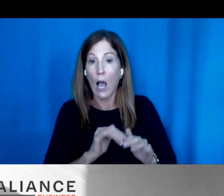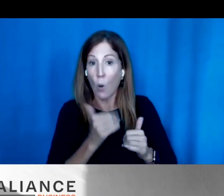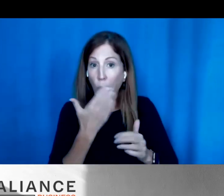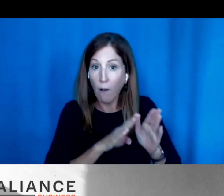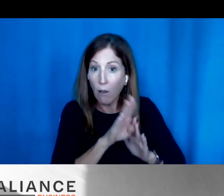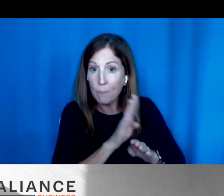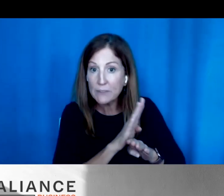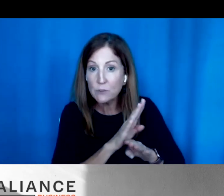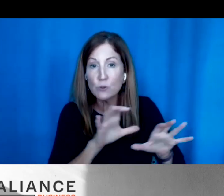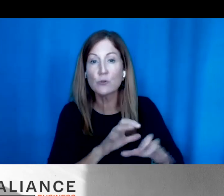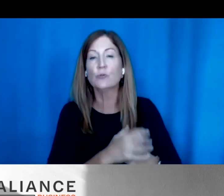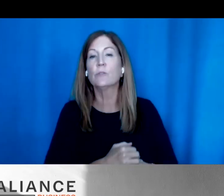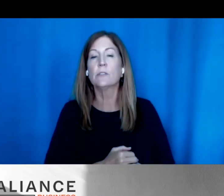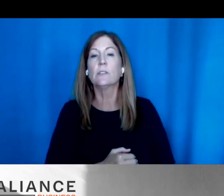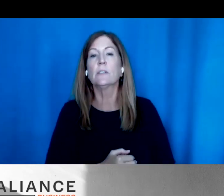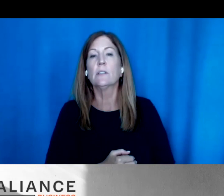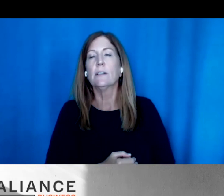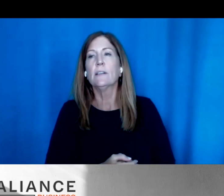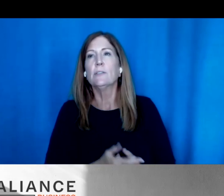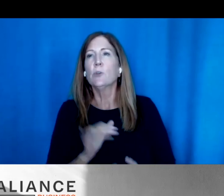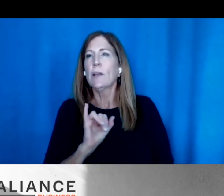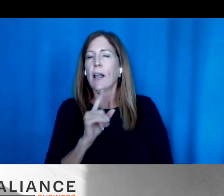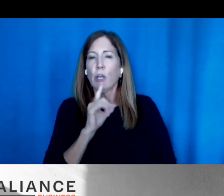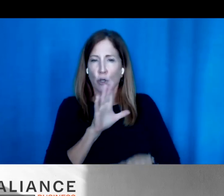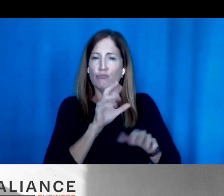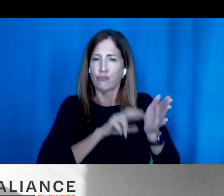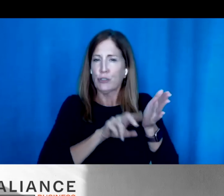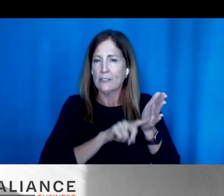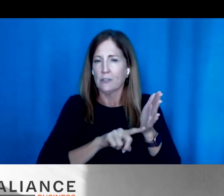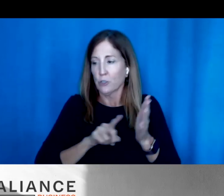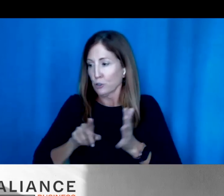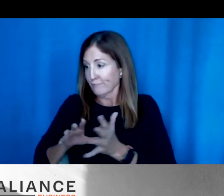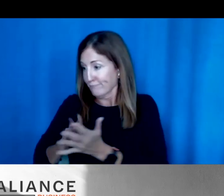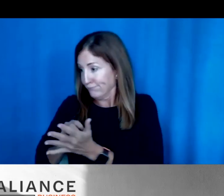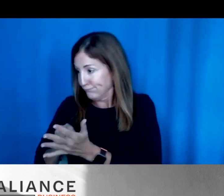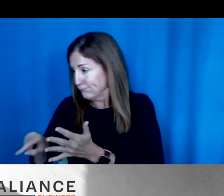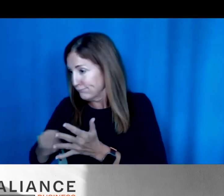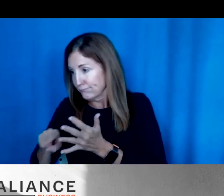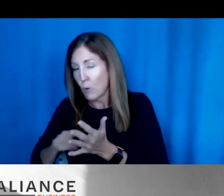be needing to. So it's like you're doing your research to learn what do they need.